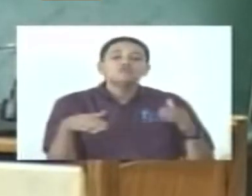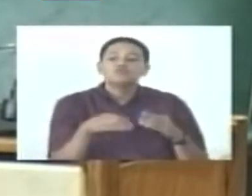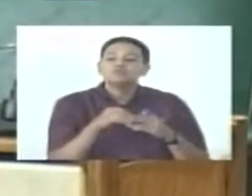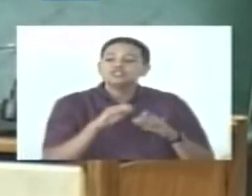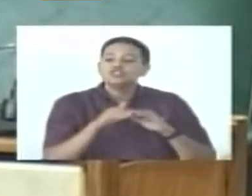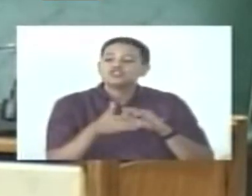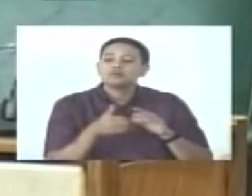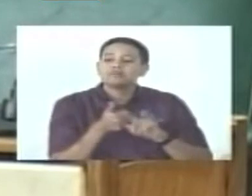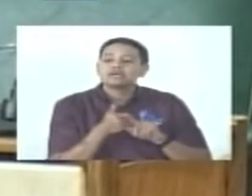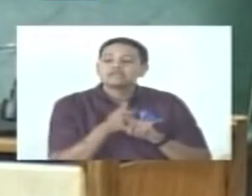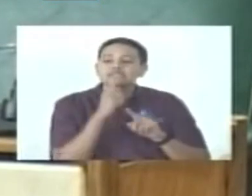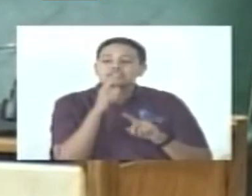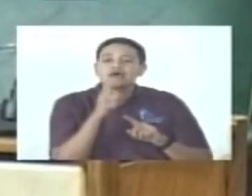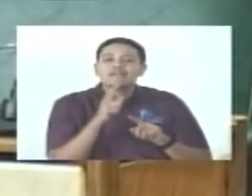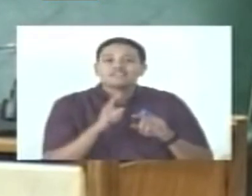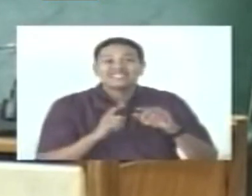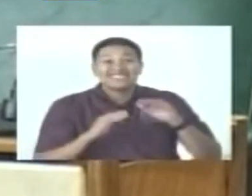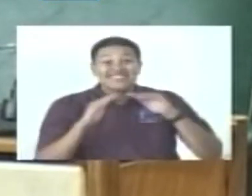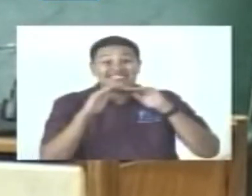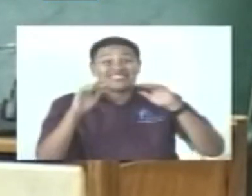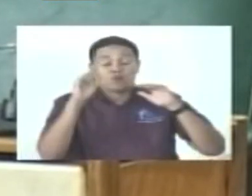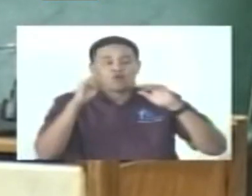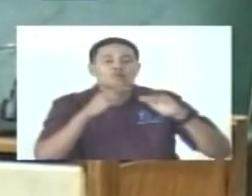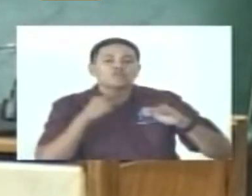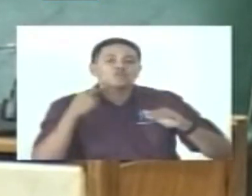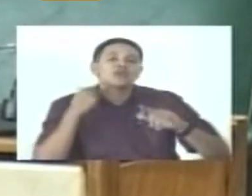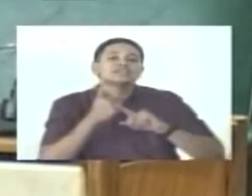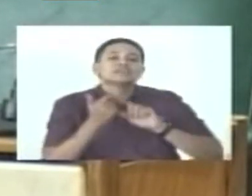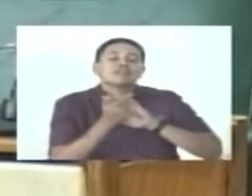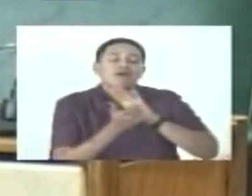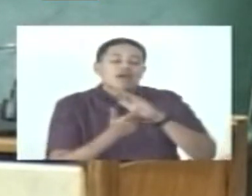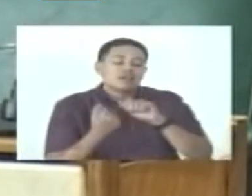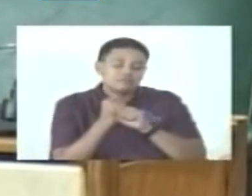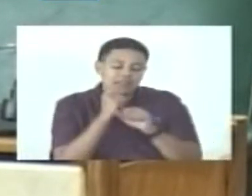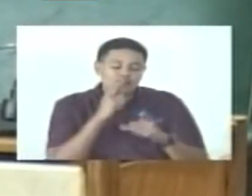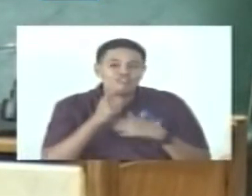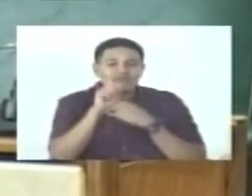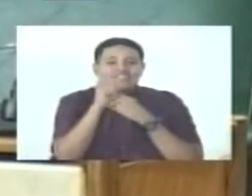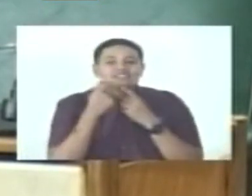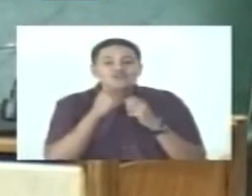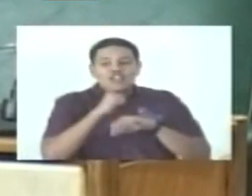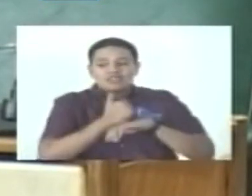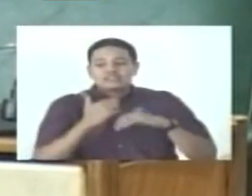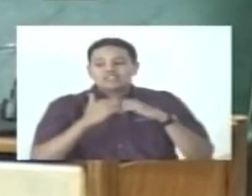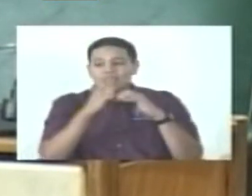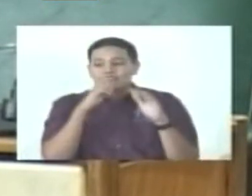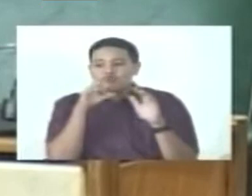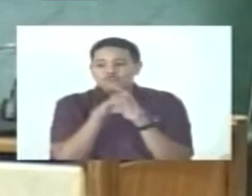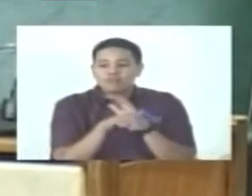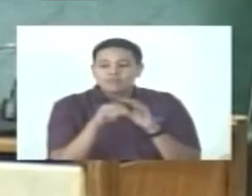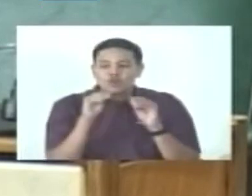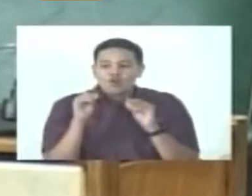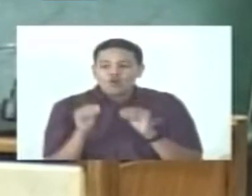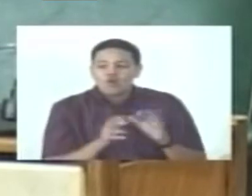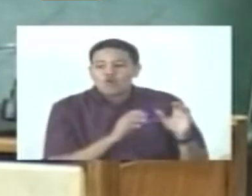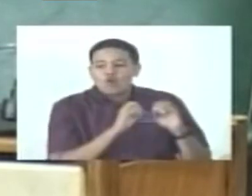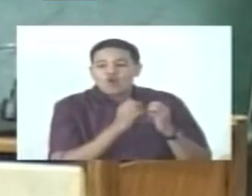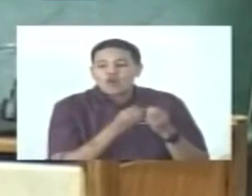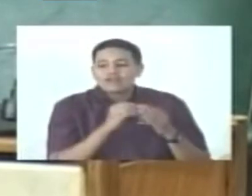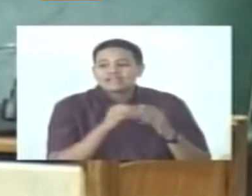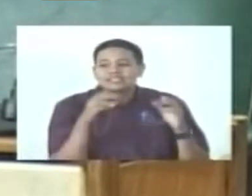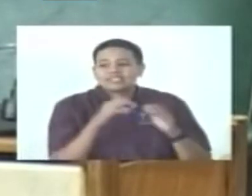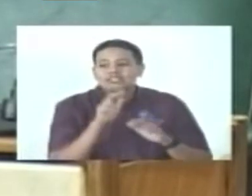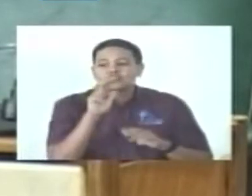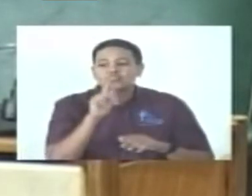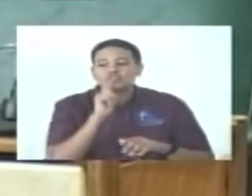Tier 1 threat. The Act makes it an offense to establish a criminal organization in Section 3,